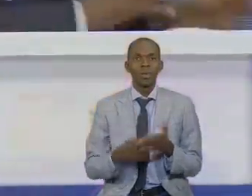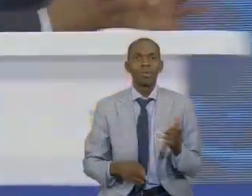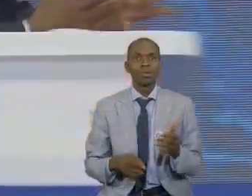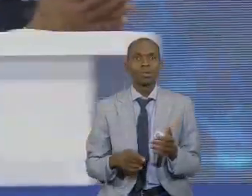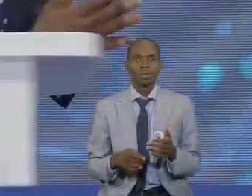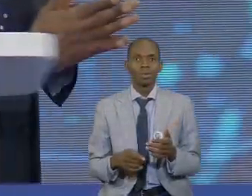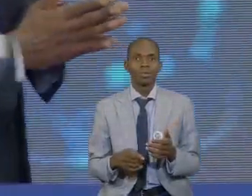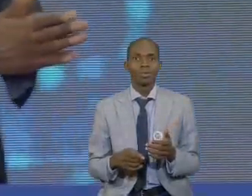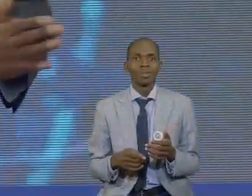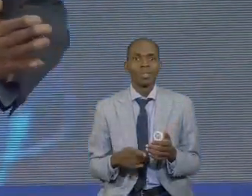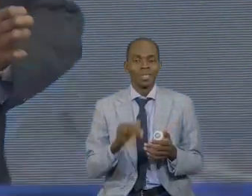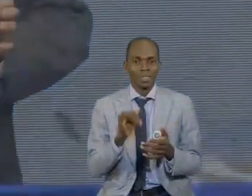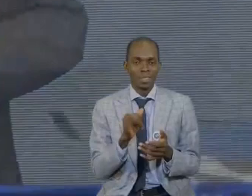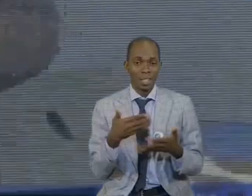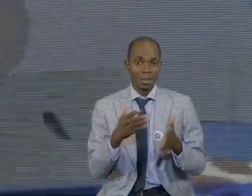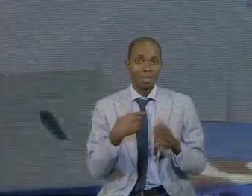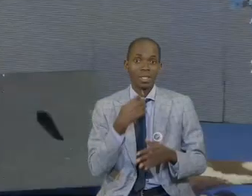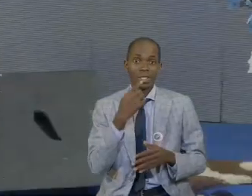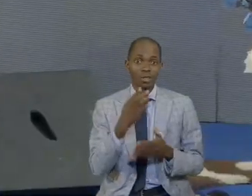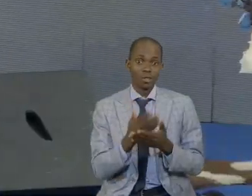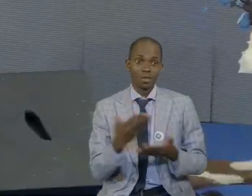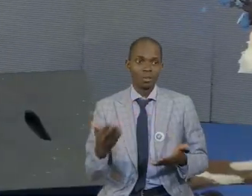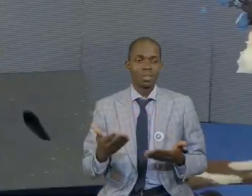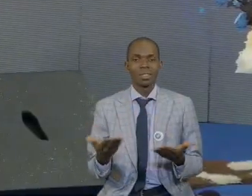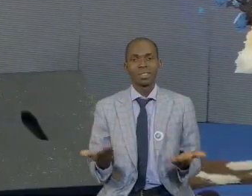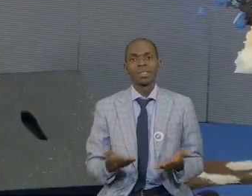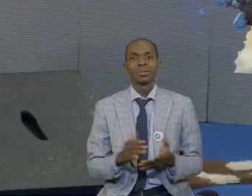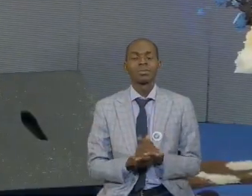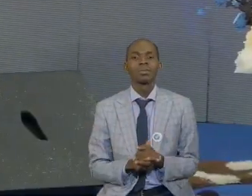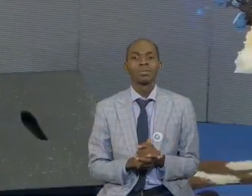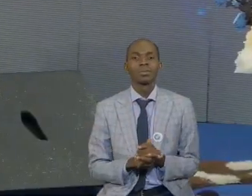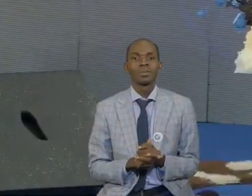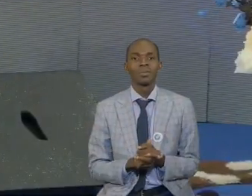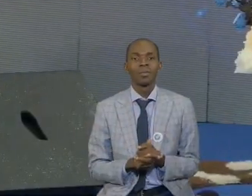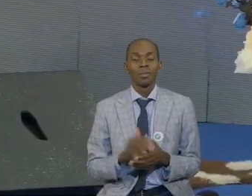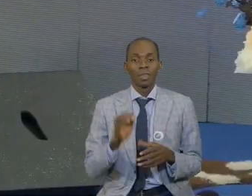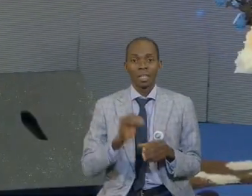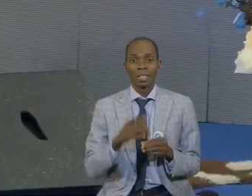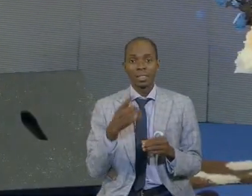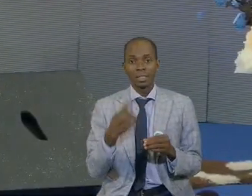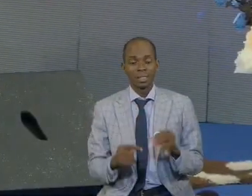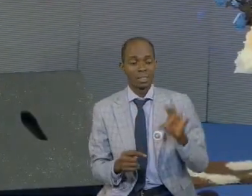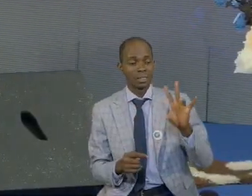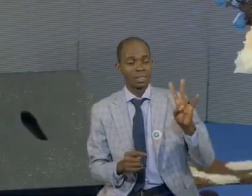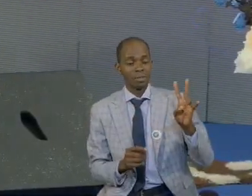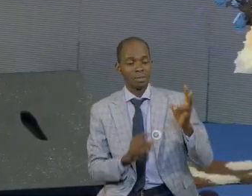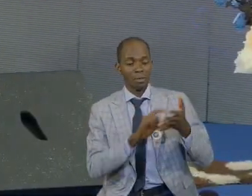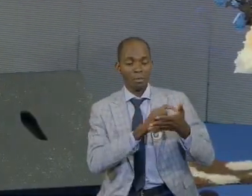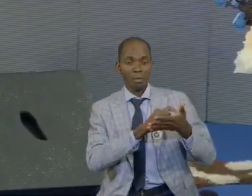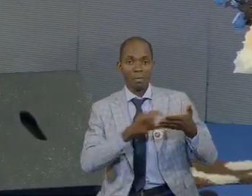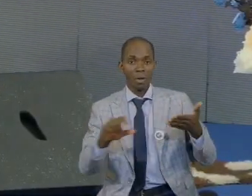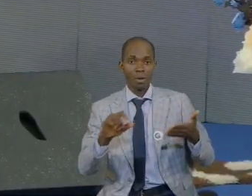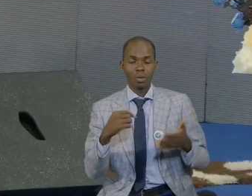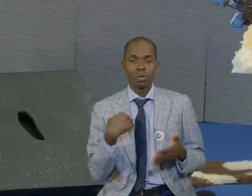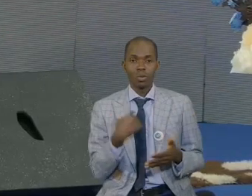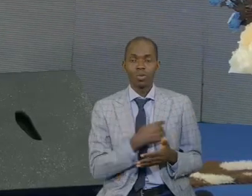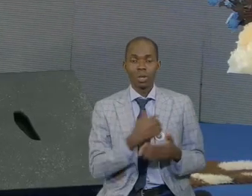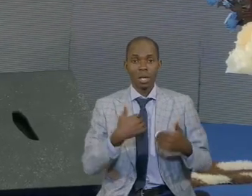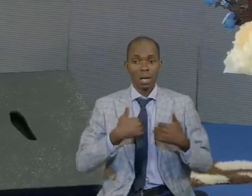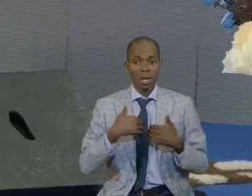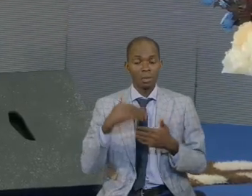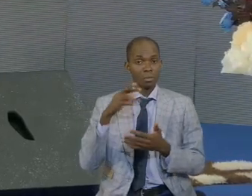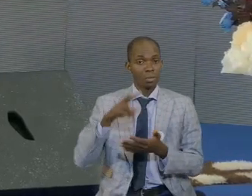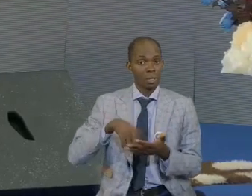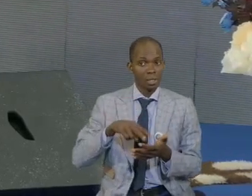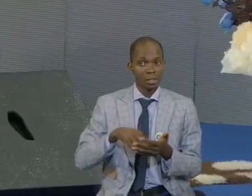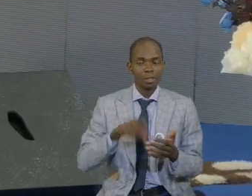Let me tell you something here. In those seven verses we have read, we find